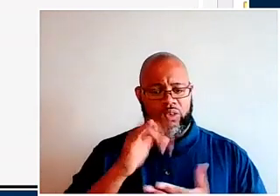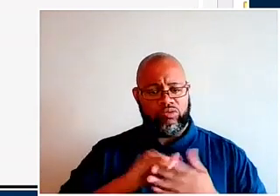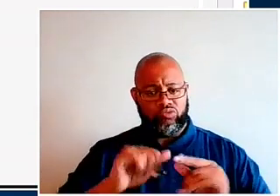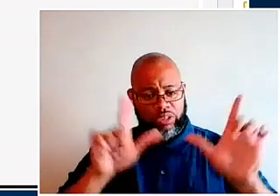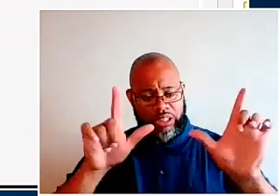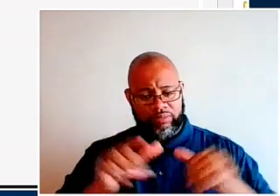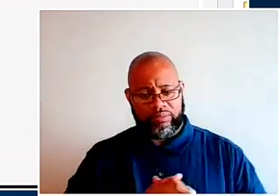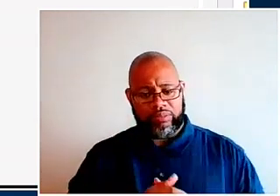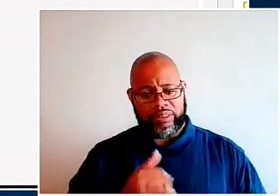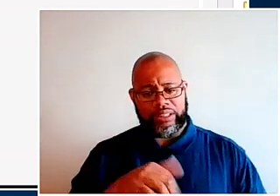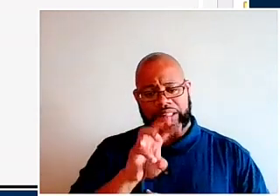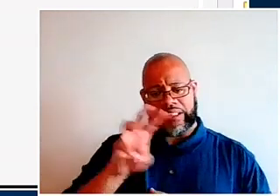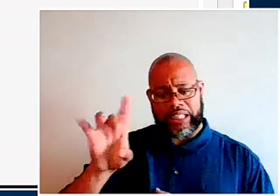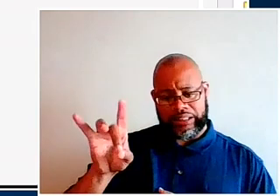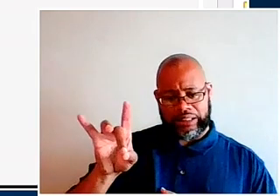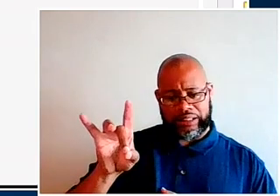in